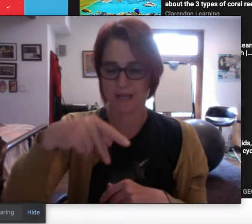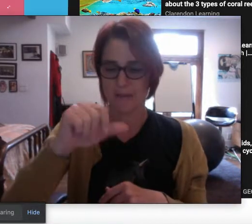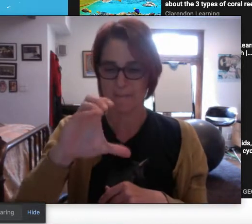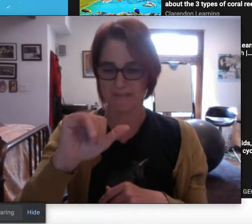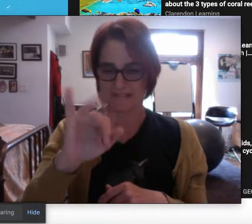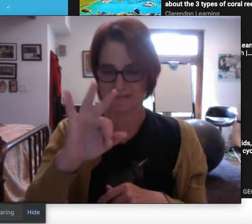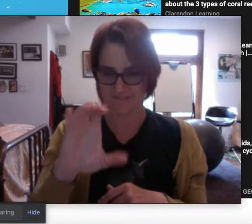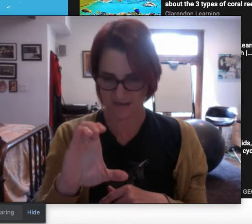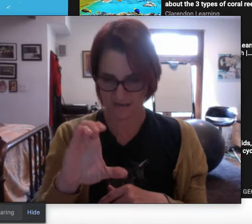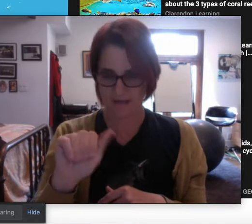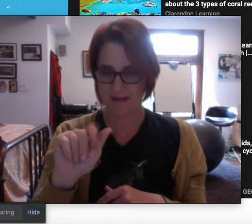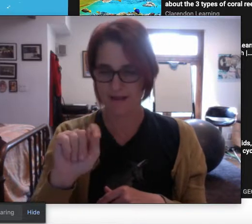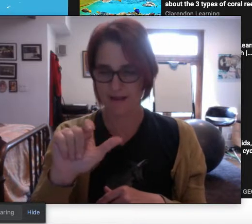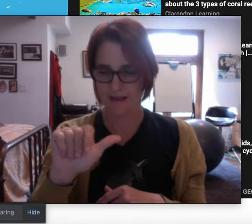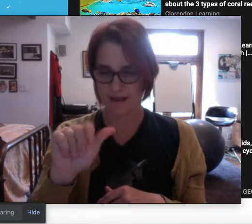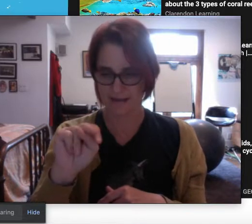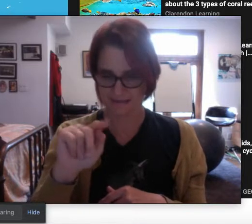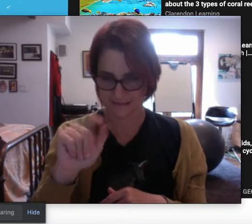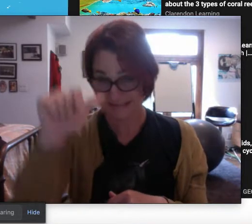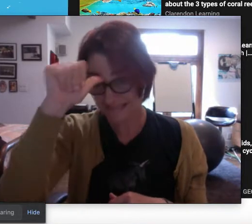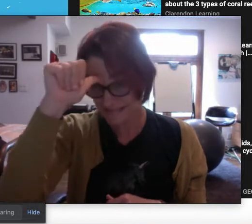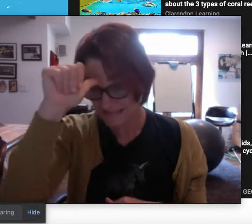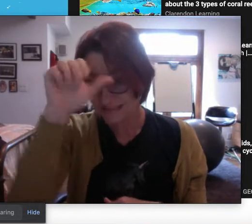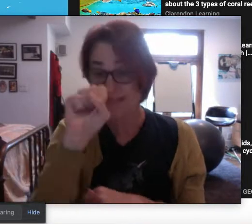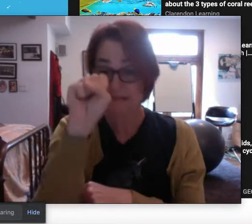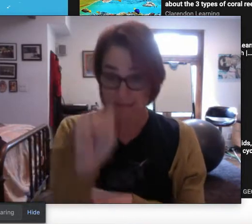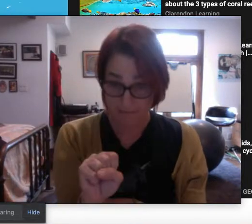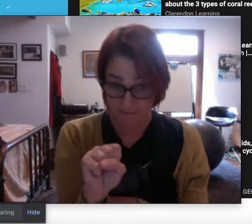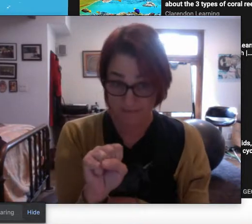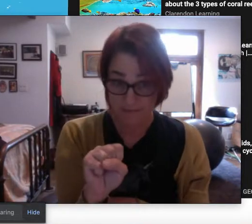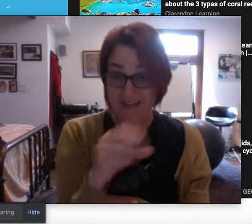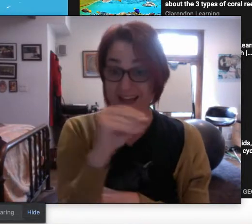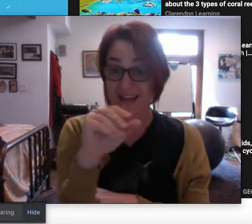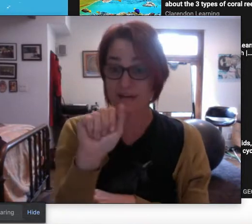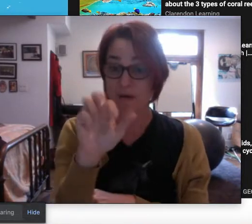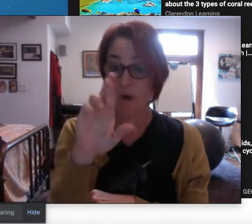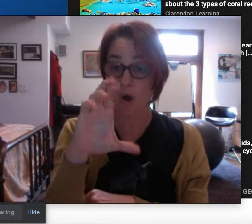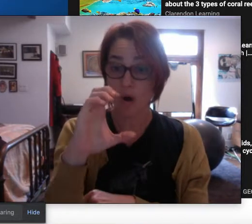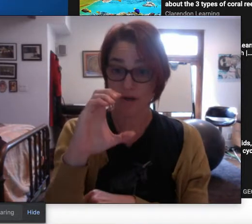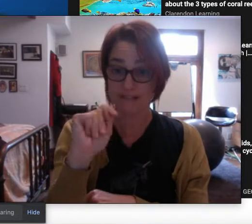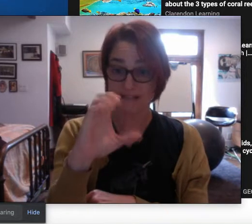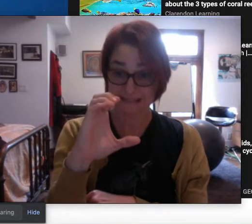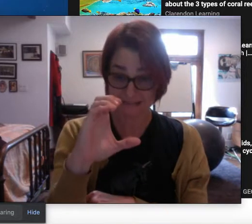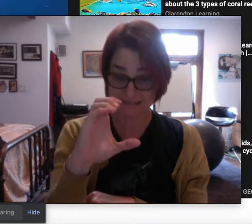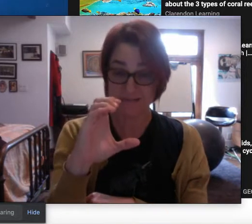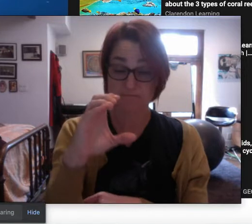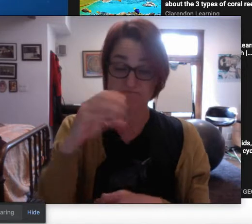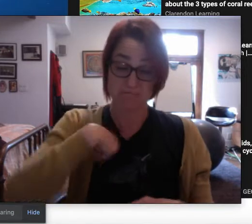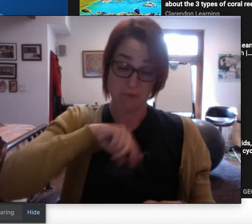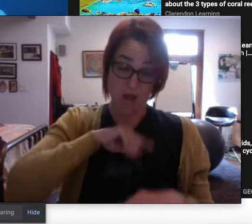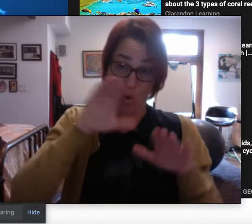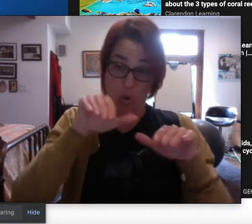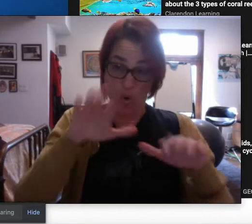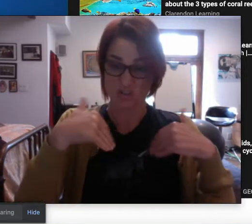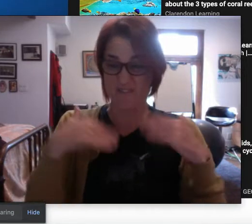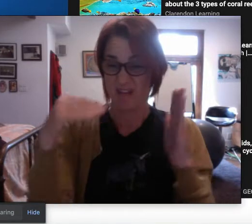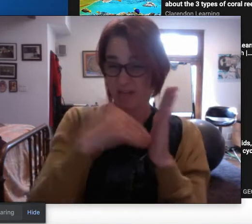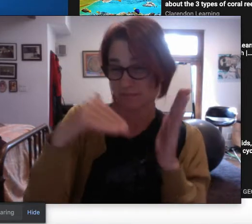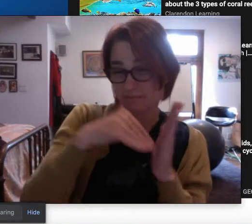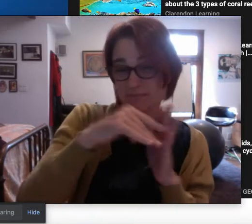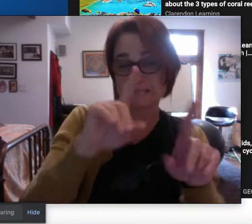Pacific, Atlantic, Indian, Southern, and Arctic. Within our oceans live thousands